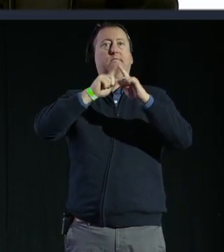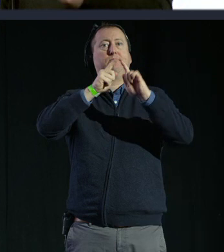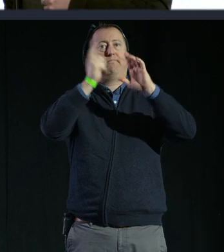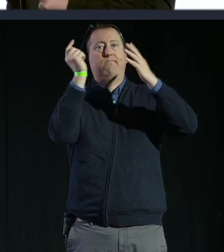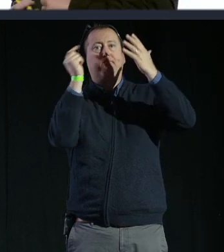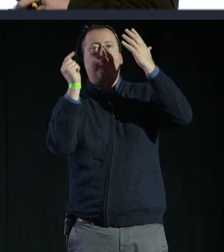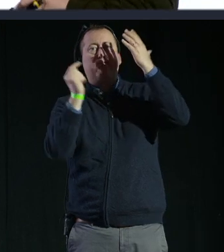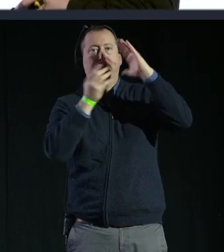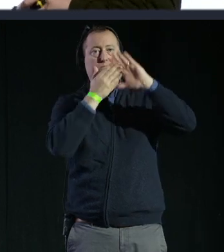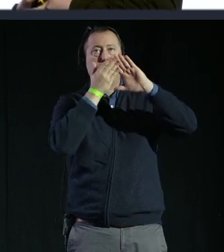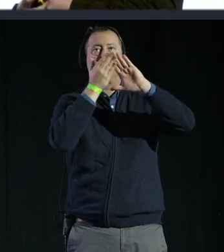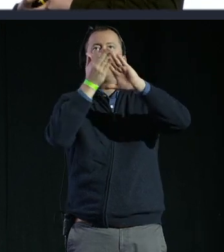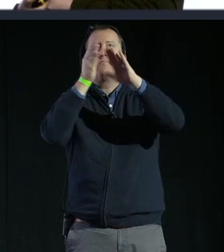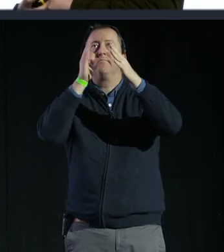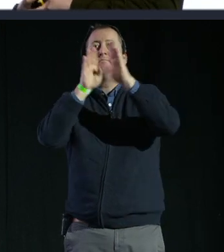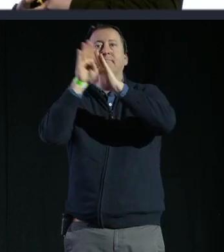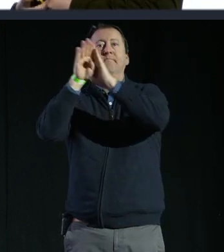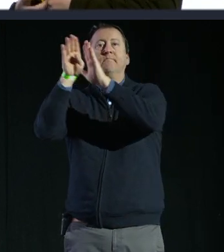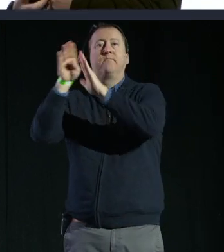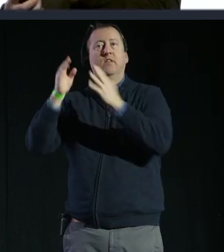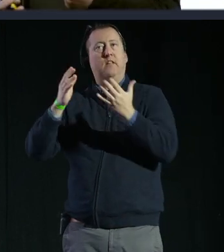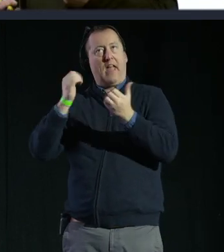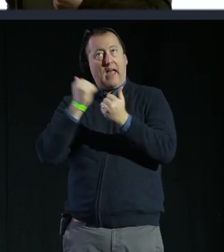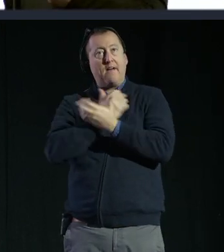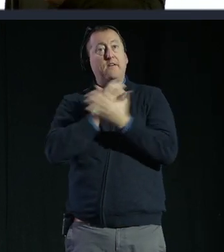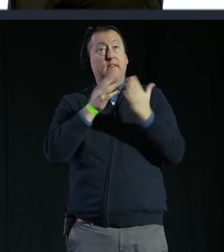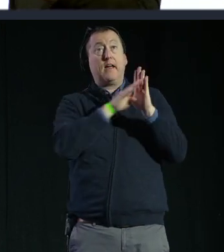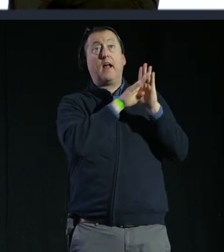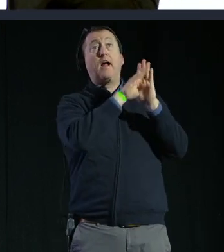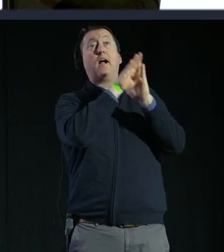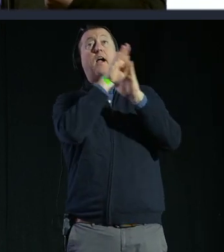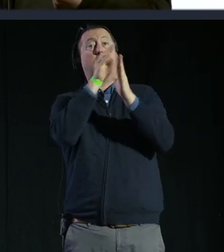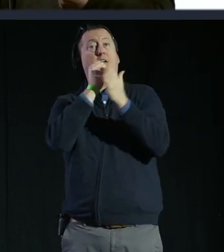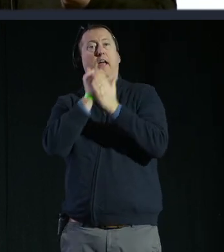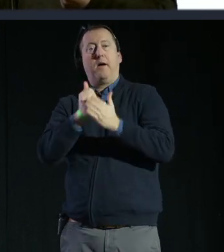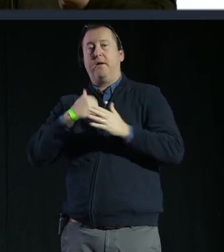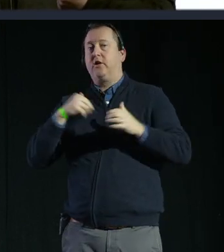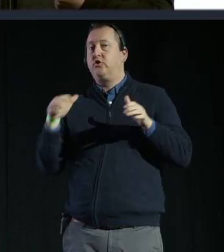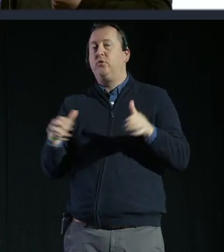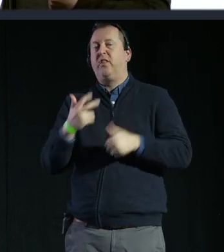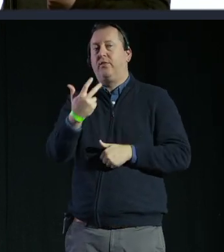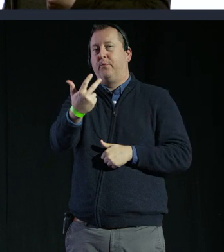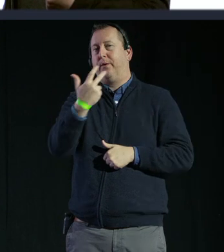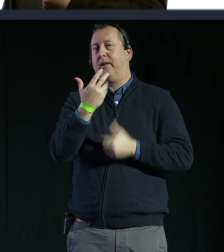Every last little bit of it has helped us do three things simultaneously: